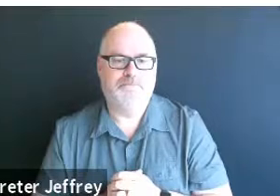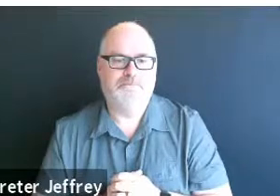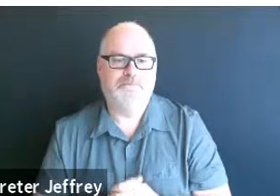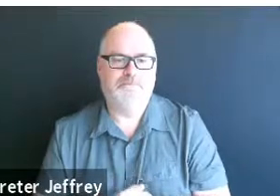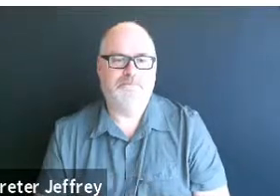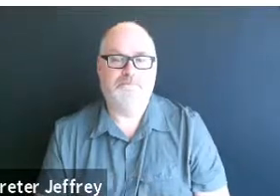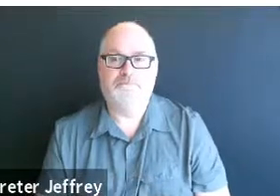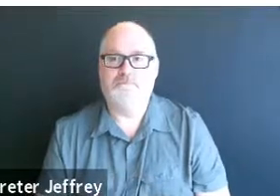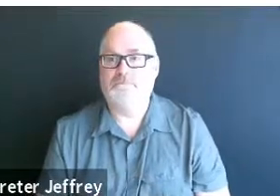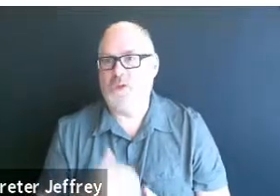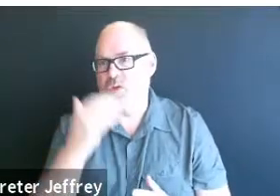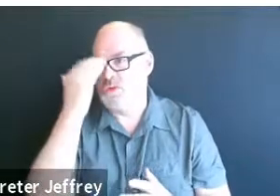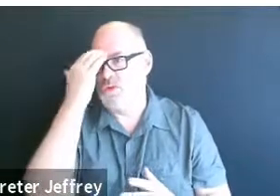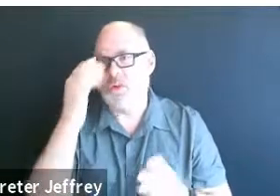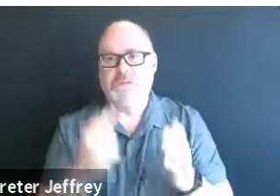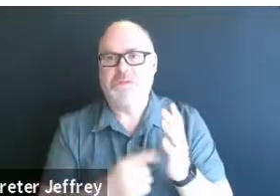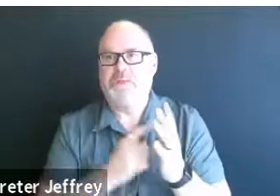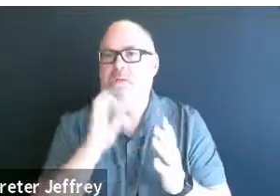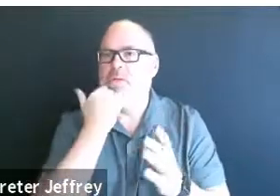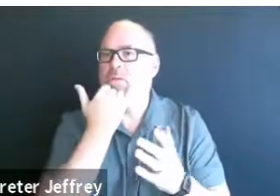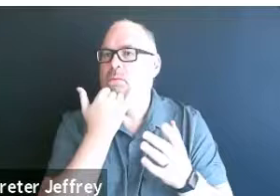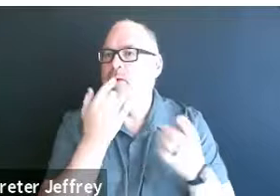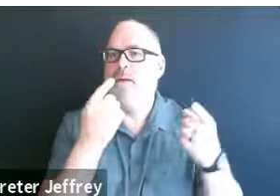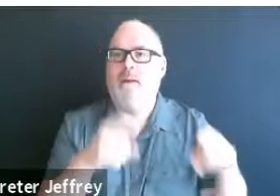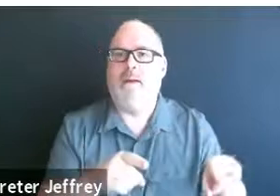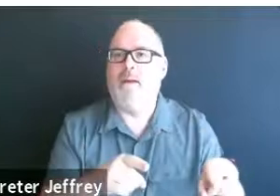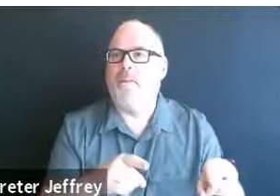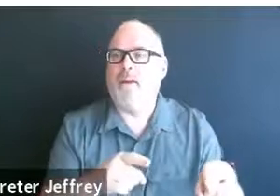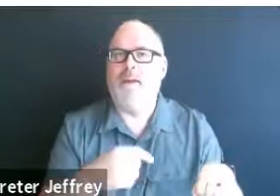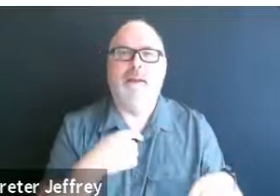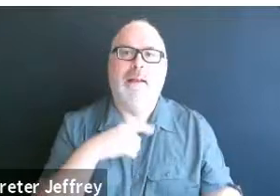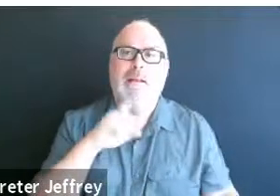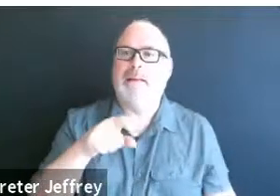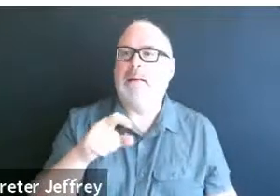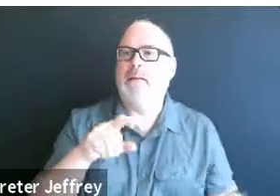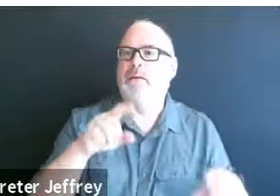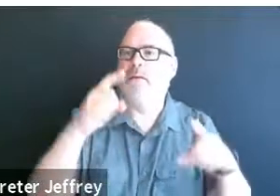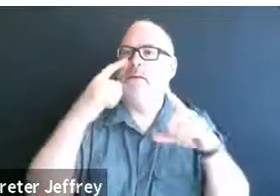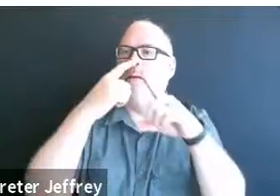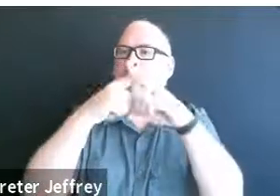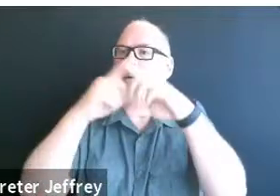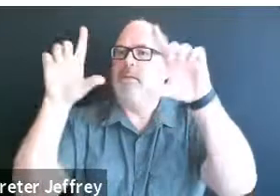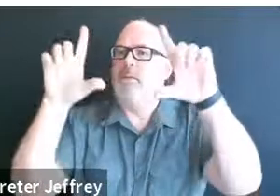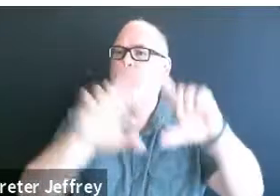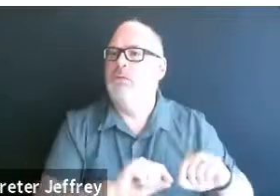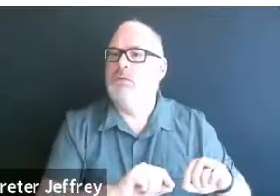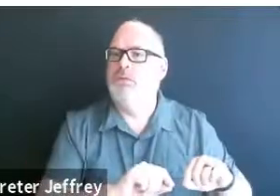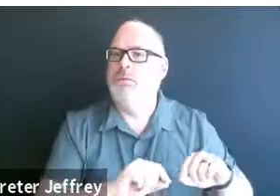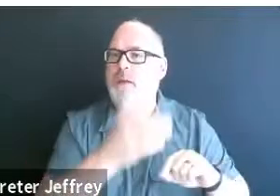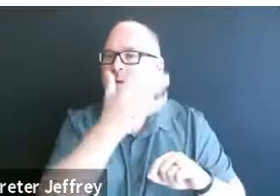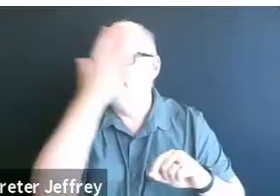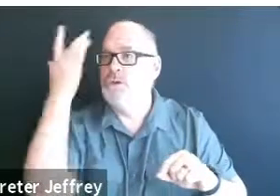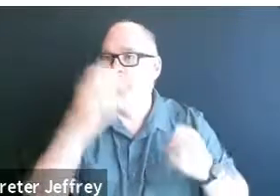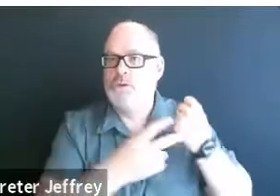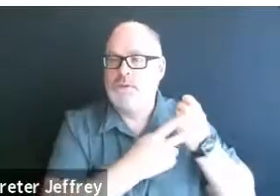And as we know, something happens and I need to X out and I haven't hit save.